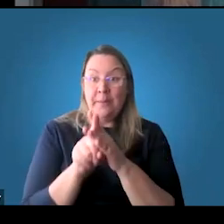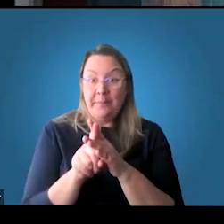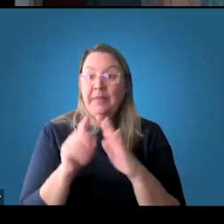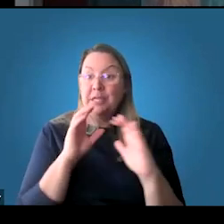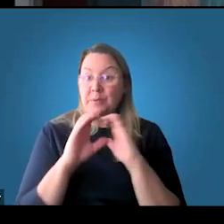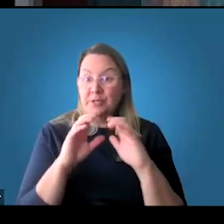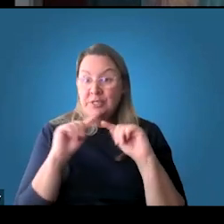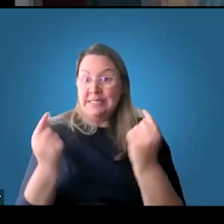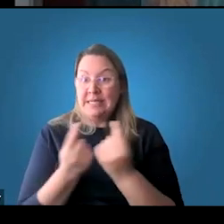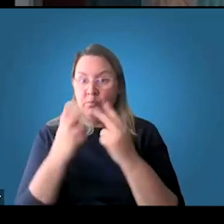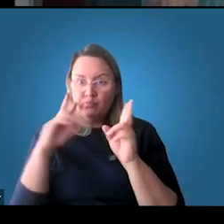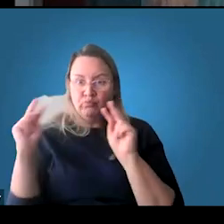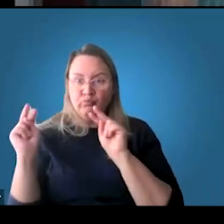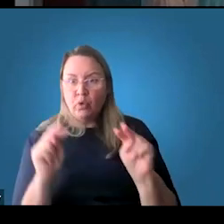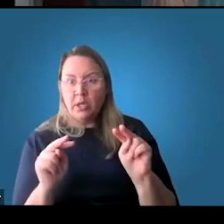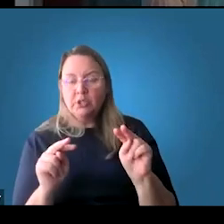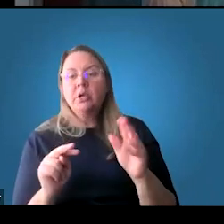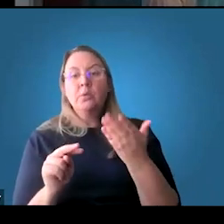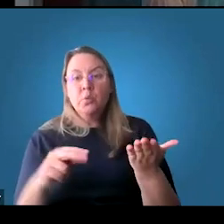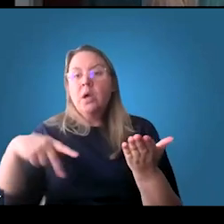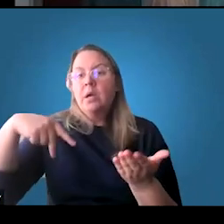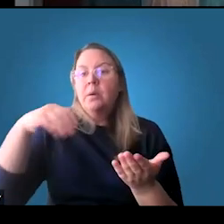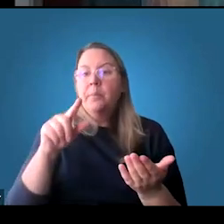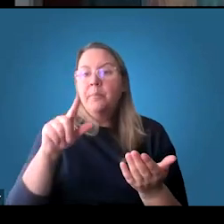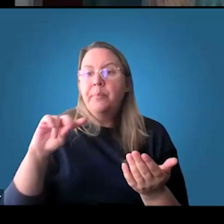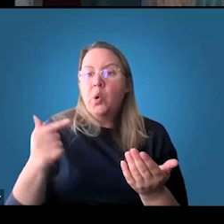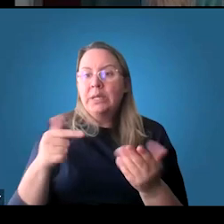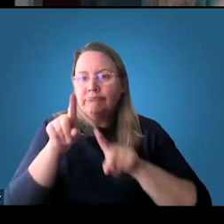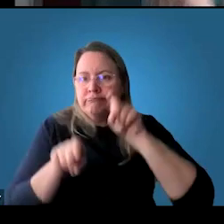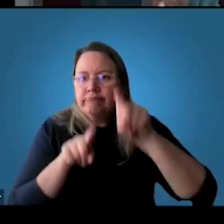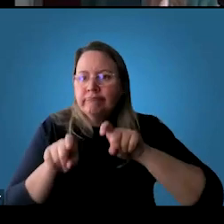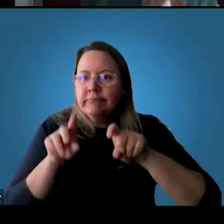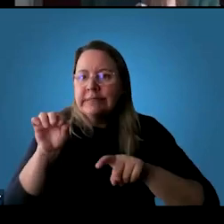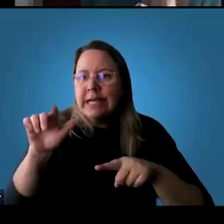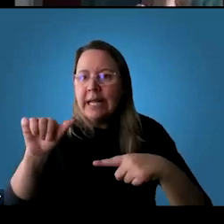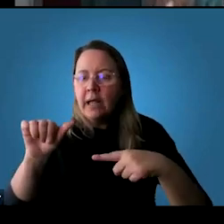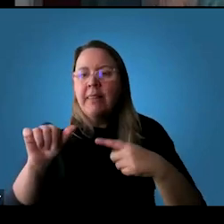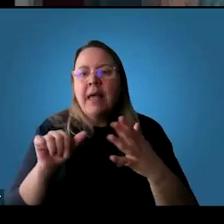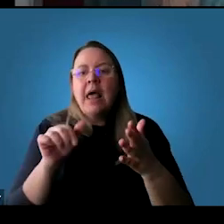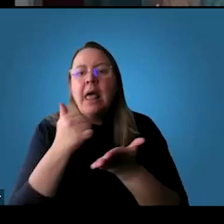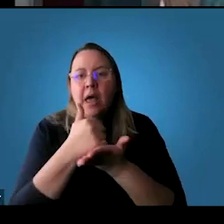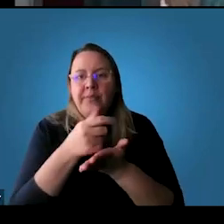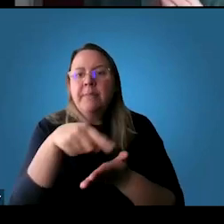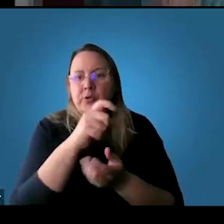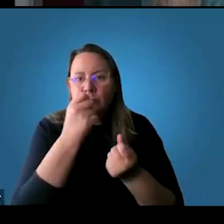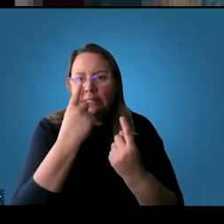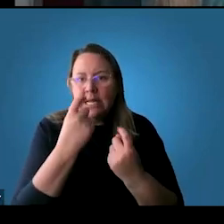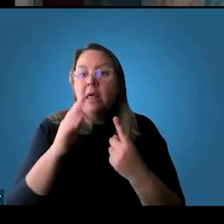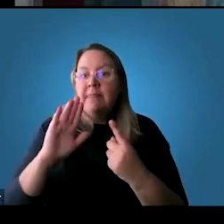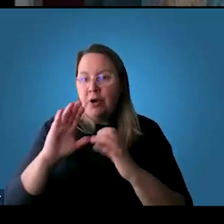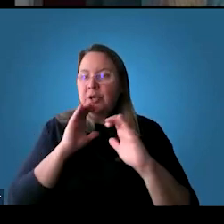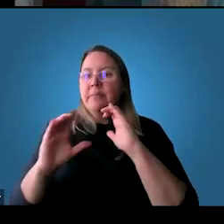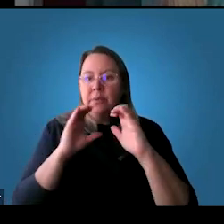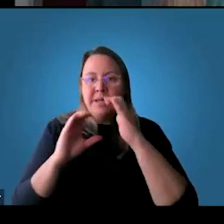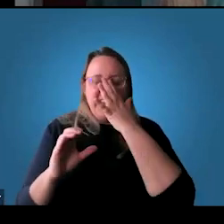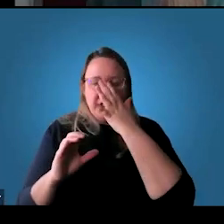team watched closely was polling data, which helps them understand that over time, their communications efforts were moving